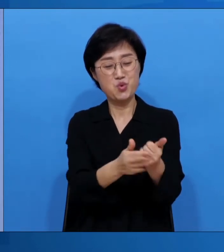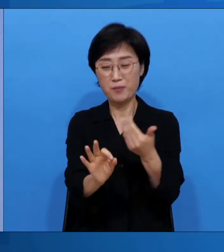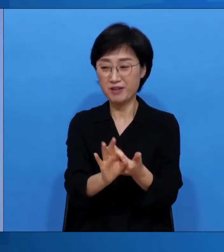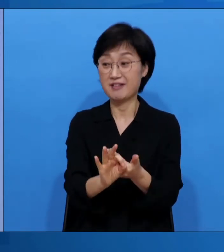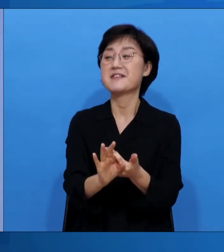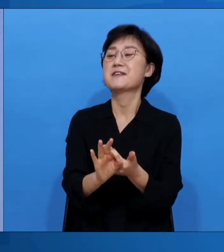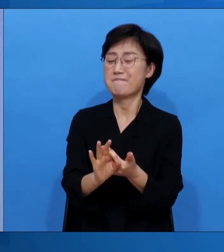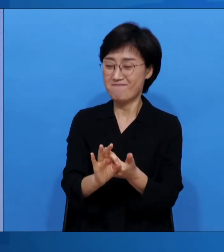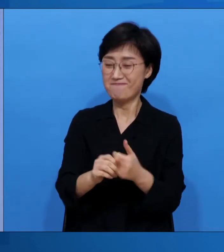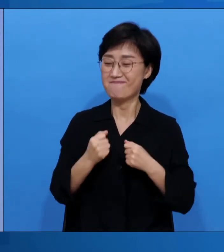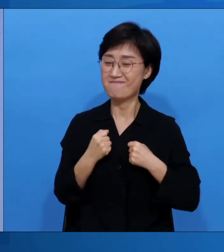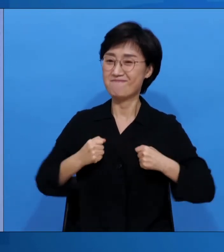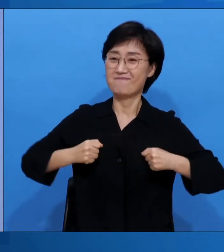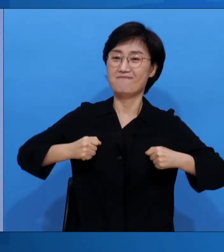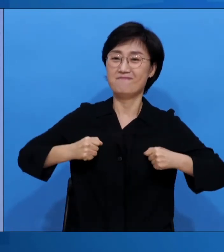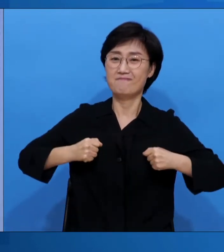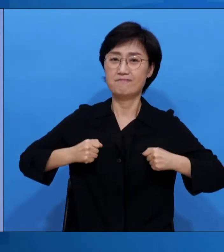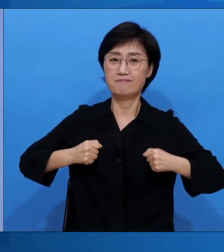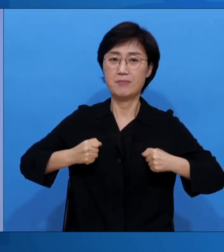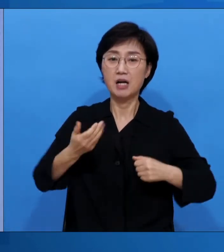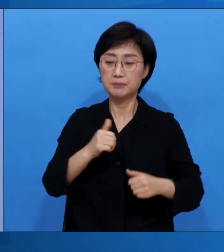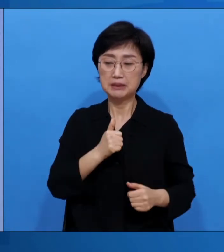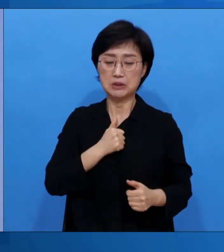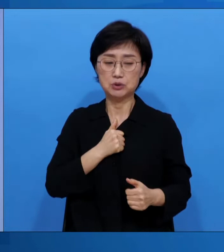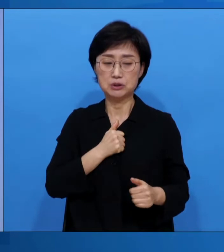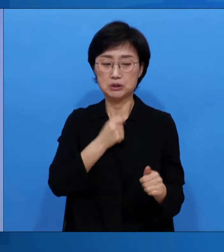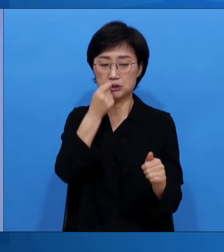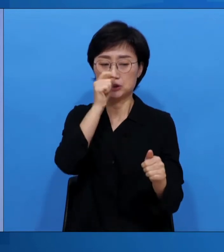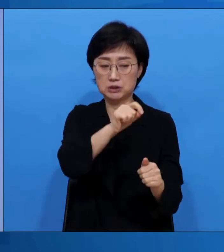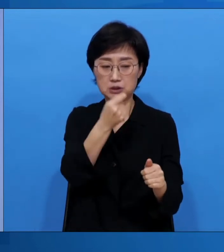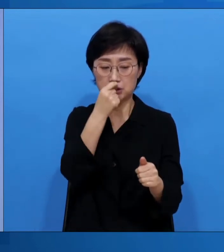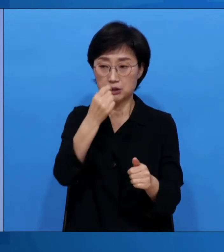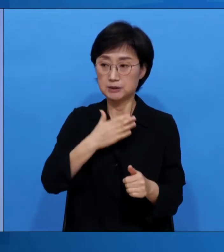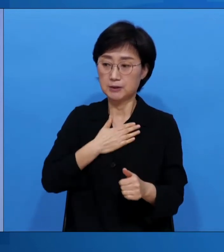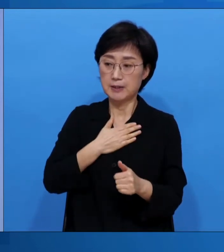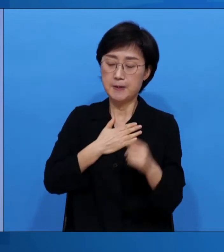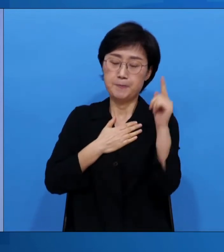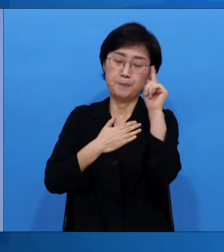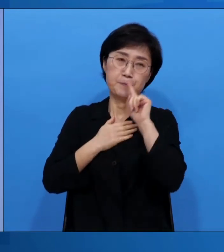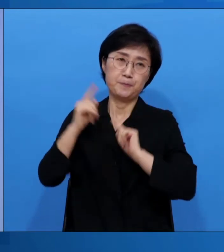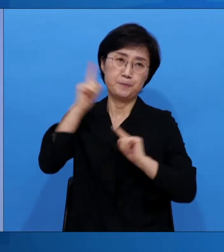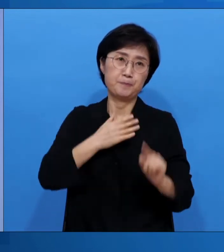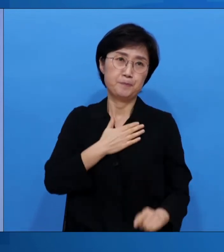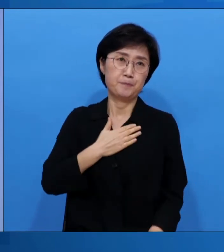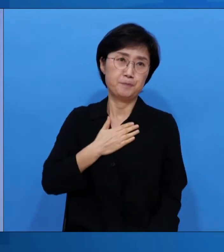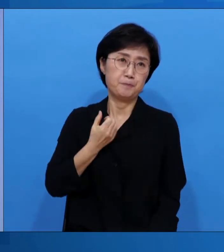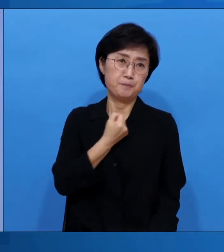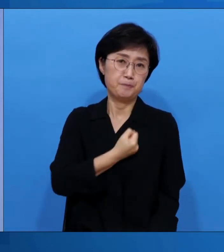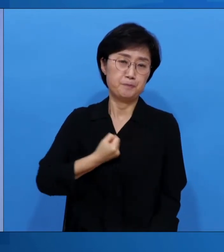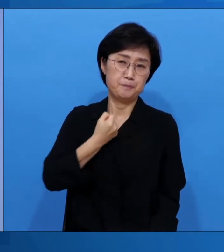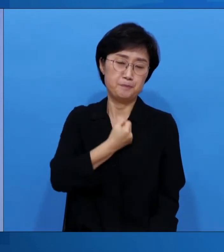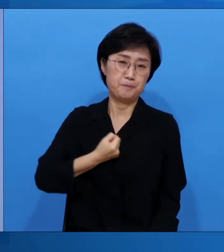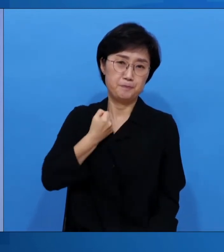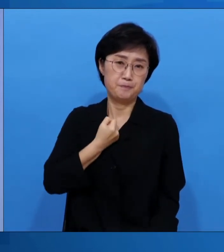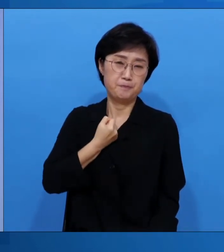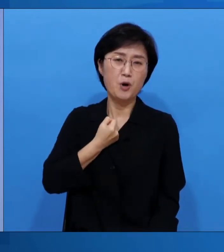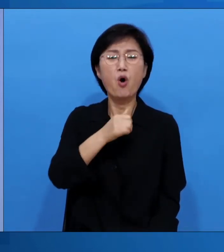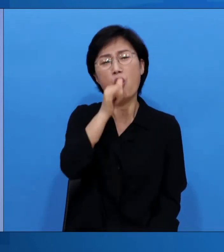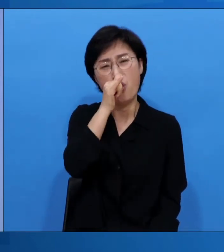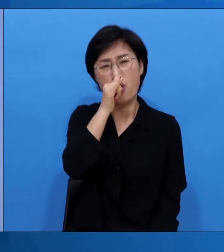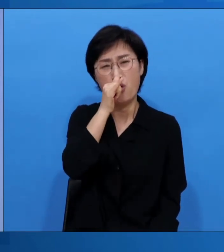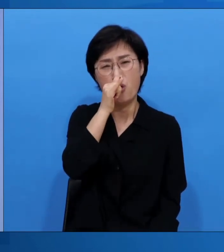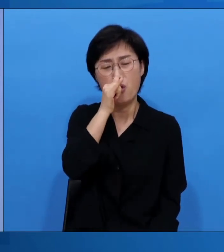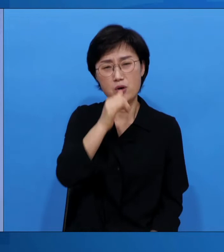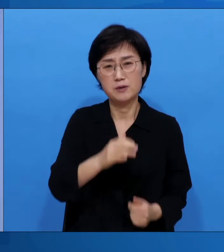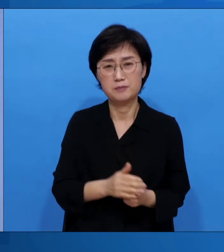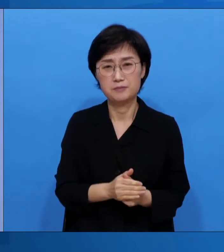then even those who really have, unless you have really good faith and you're smart, if somebody goes and raises you up a little bit, then you do all these crazy things.